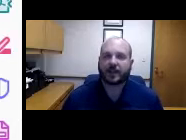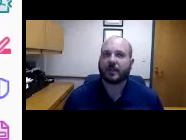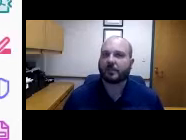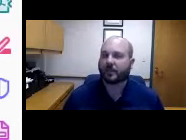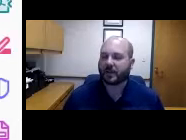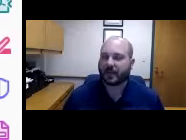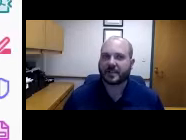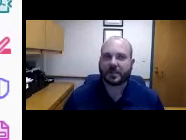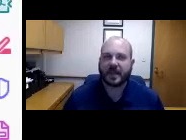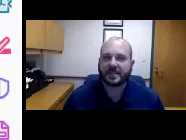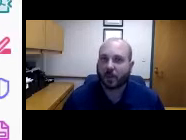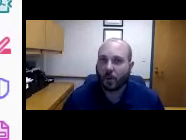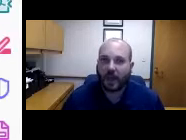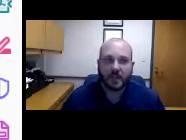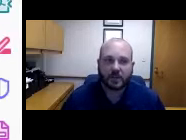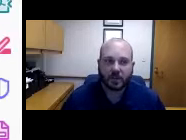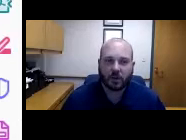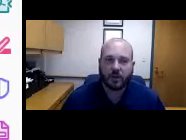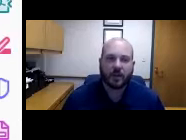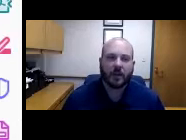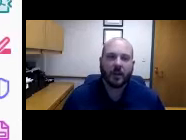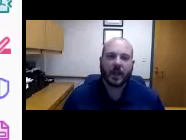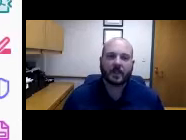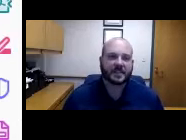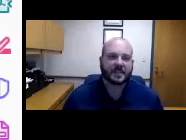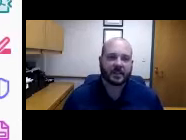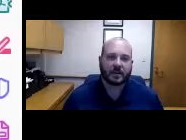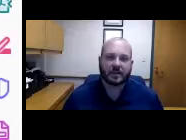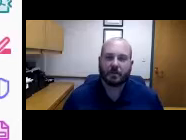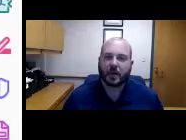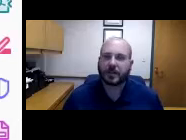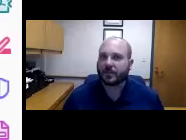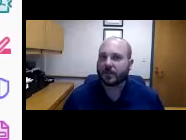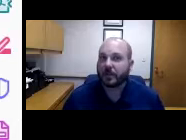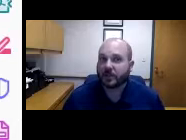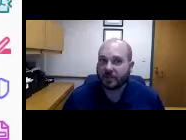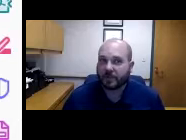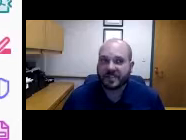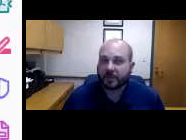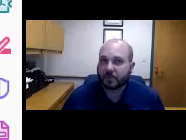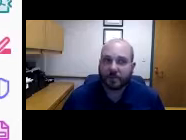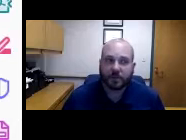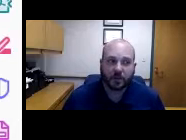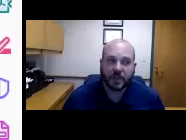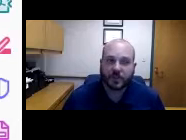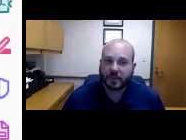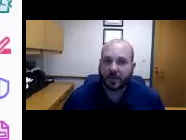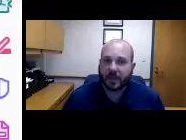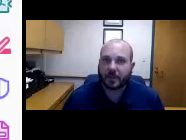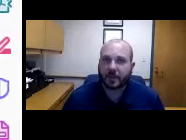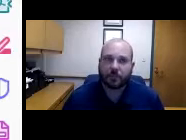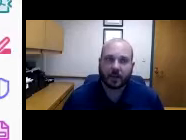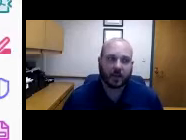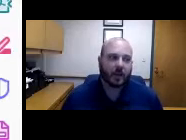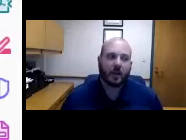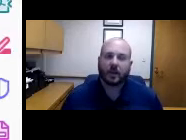day that is passing away due to COVID, and this is a much different picture than we've seen throughout the duration of the